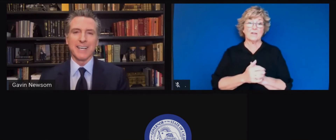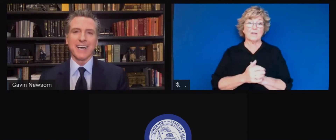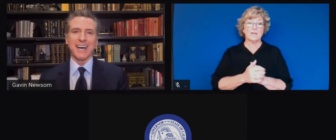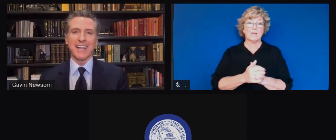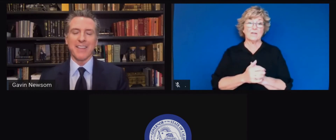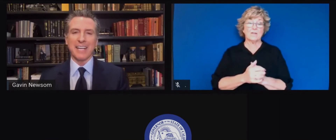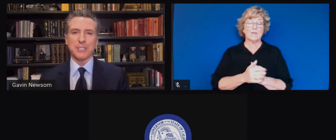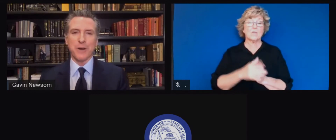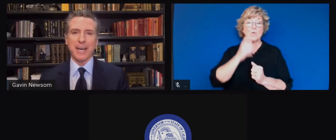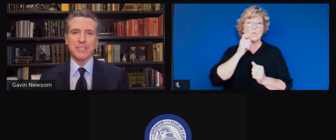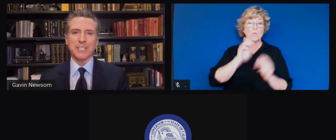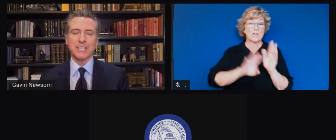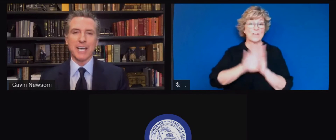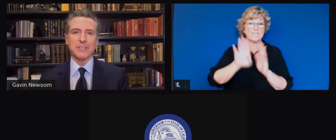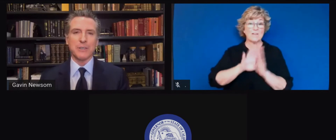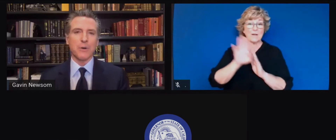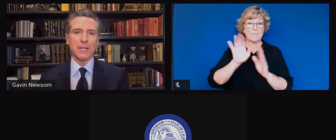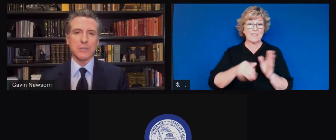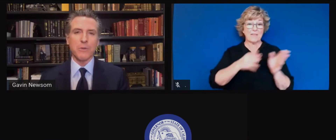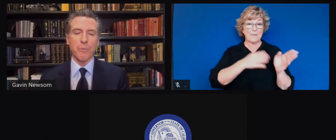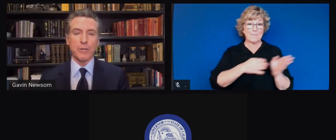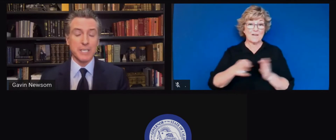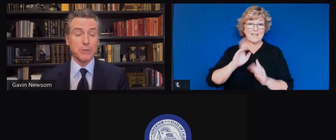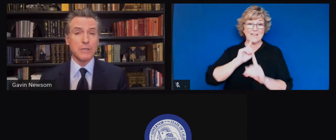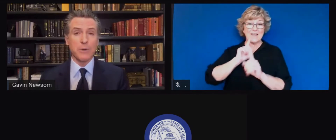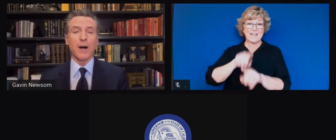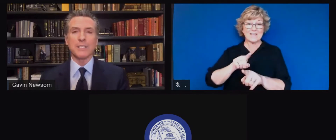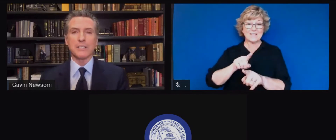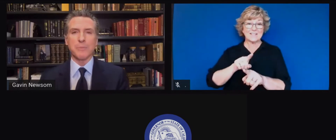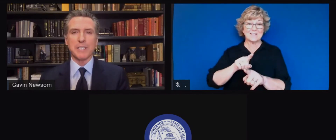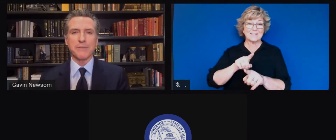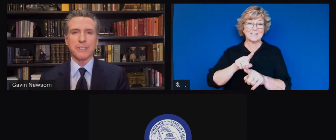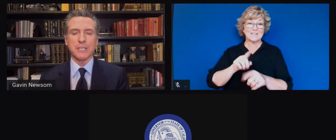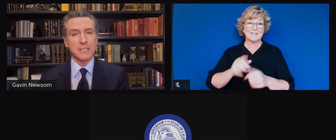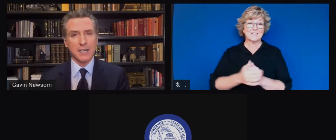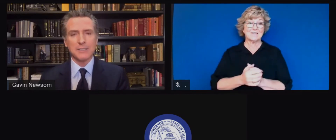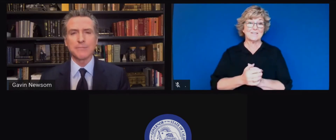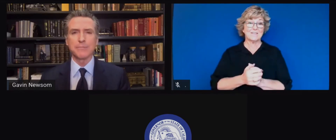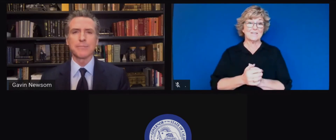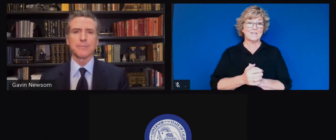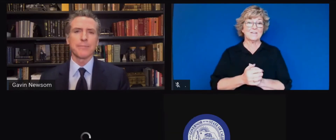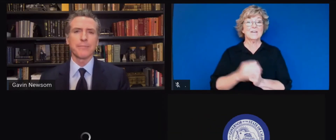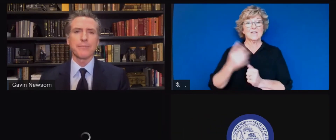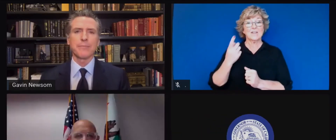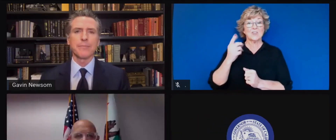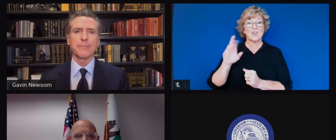architected that strategy to answer the question with more nuance and specificity. Doctor?